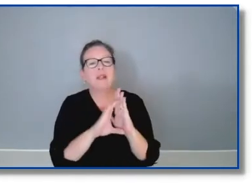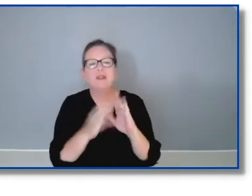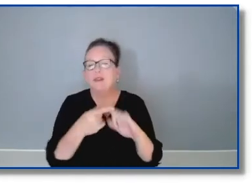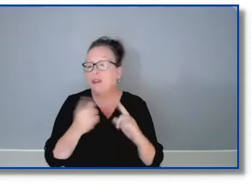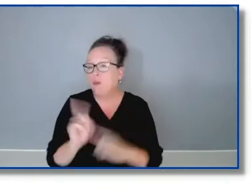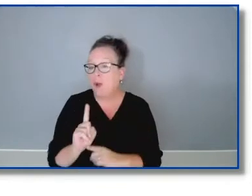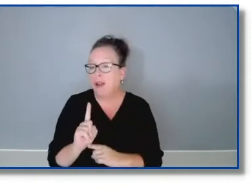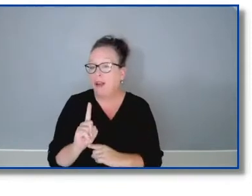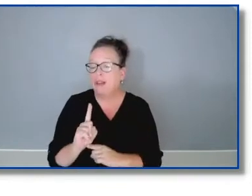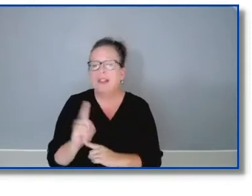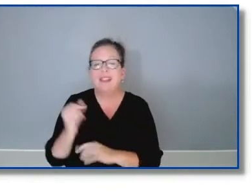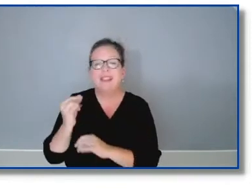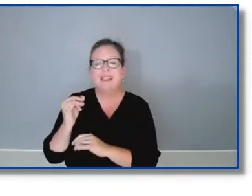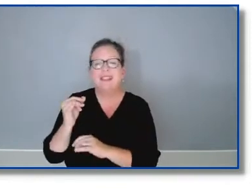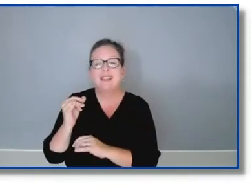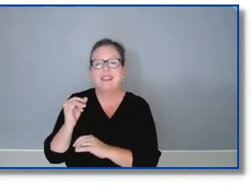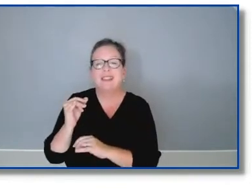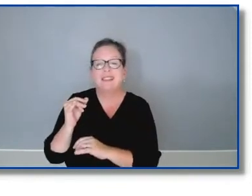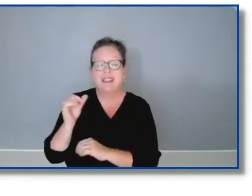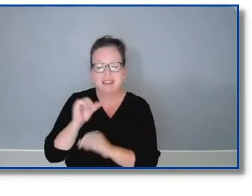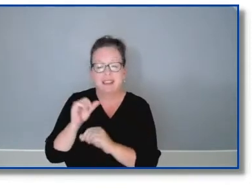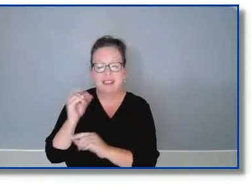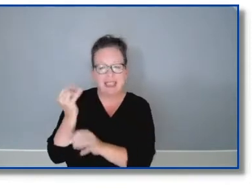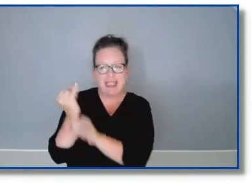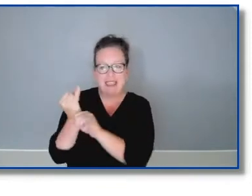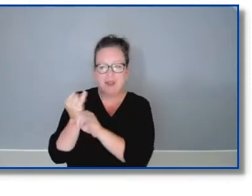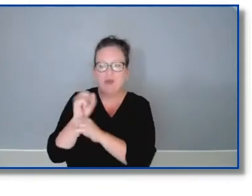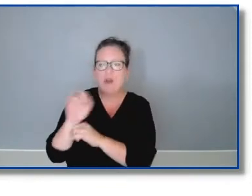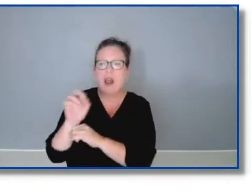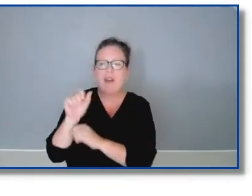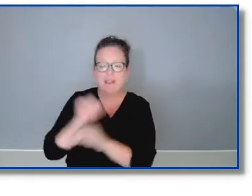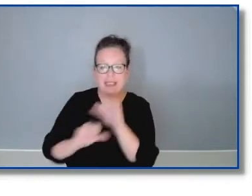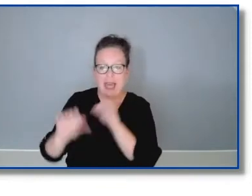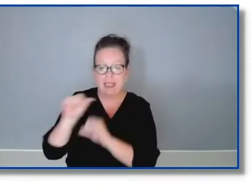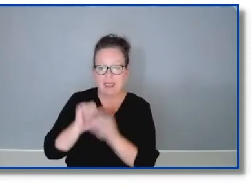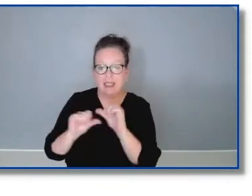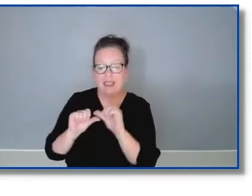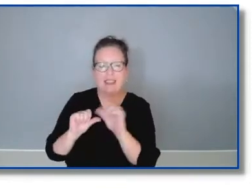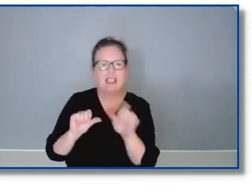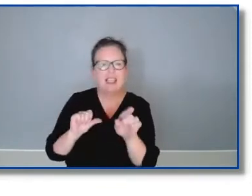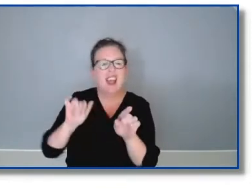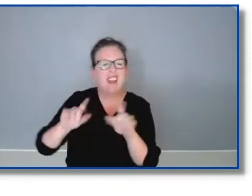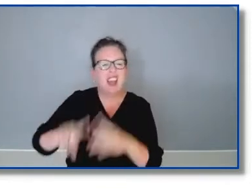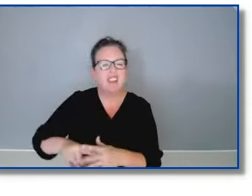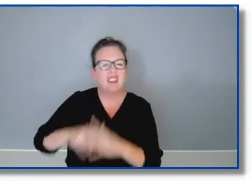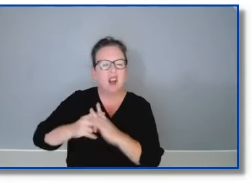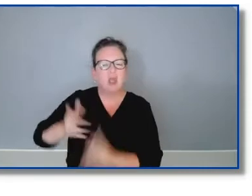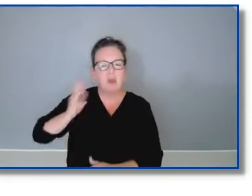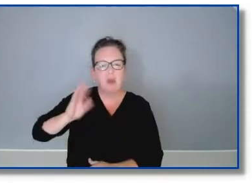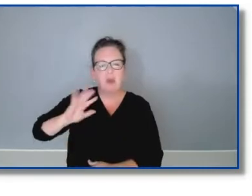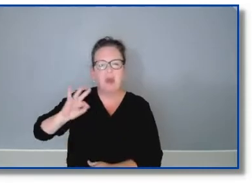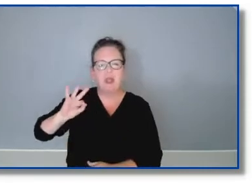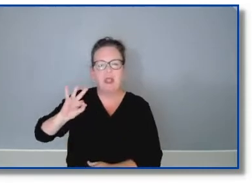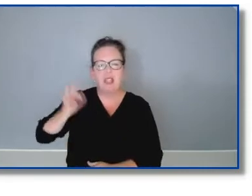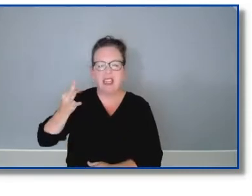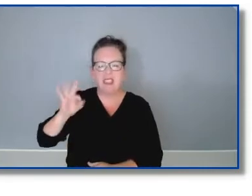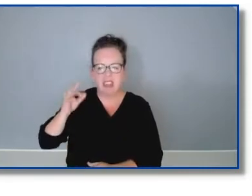Institute that develops since the early 1990s different forms